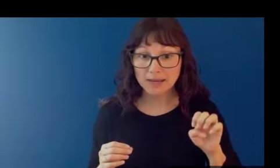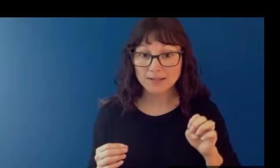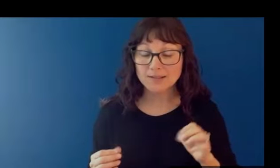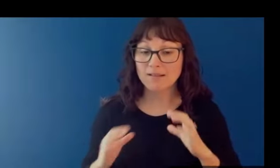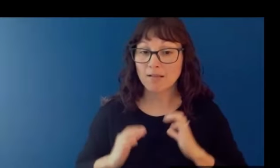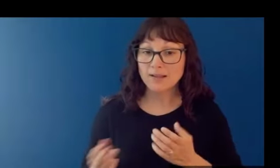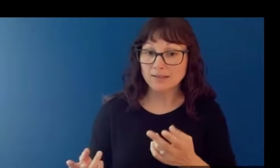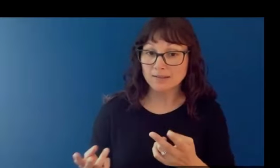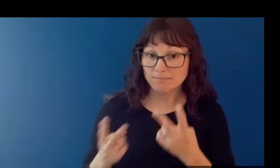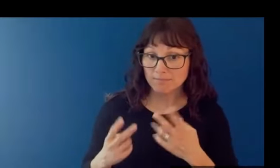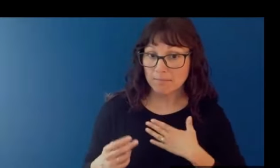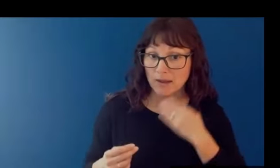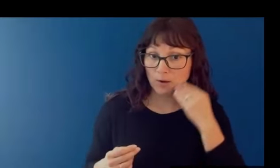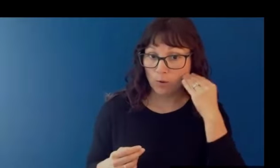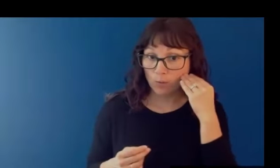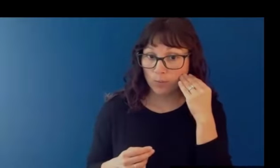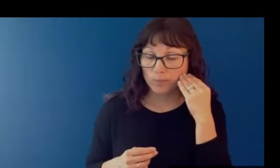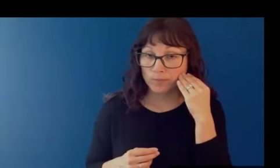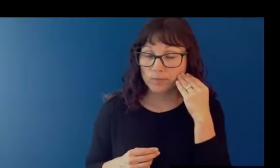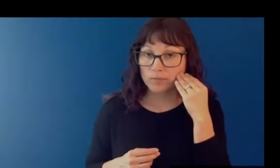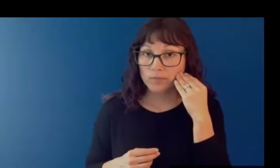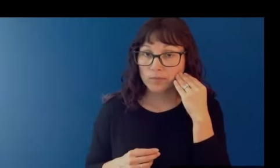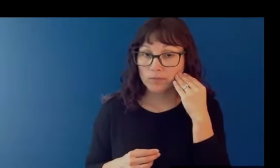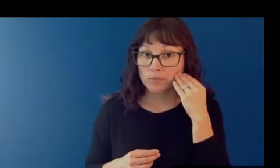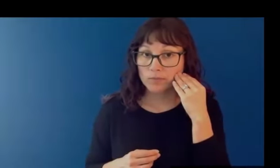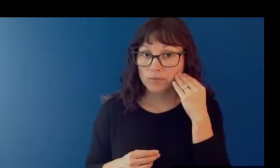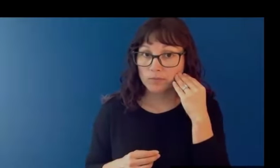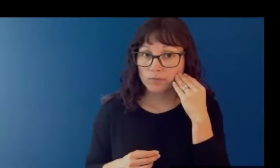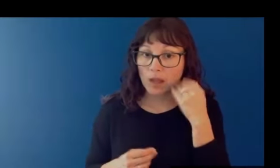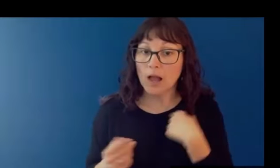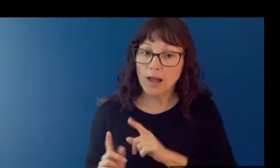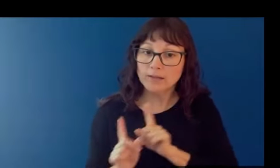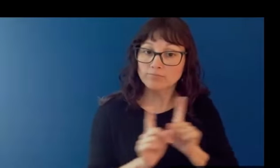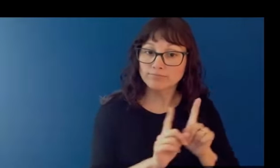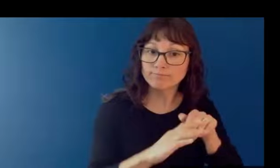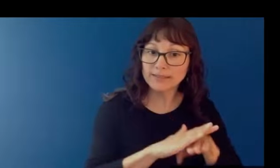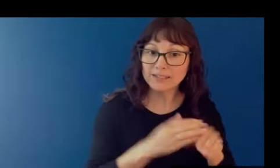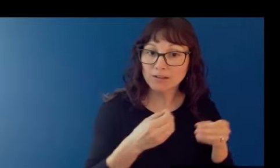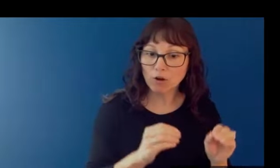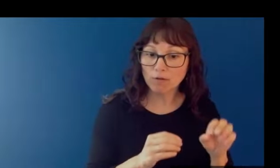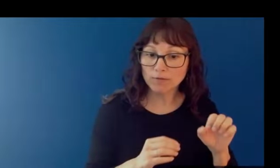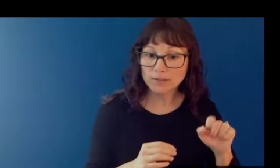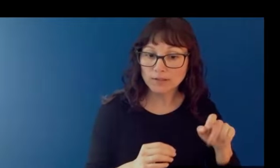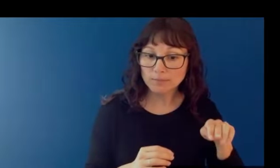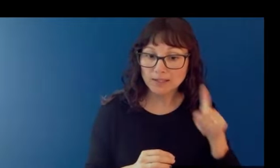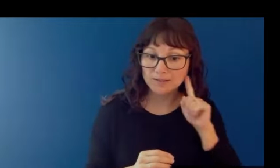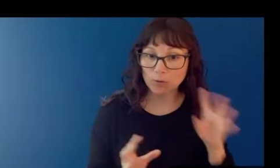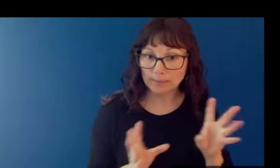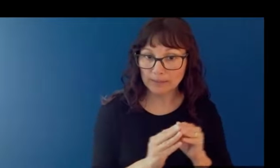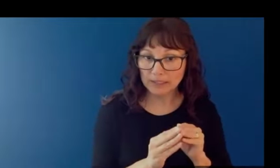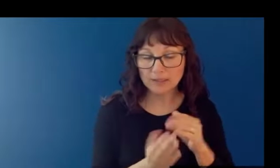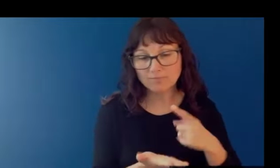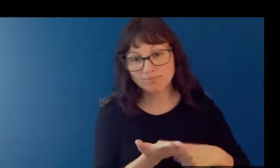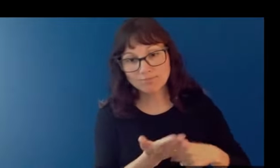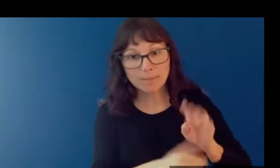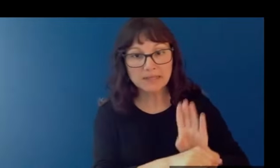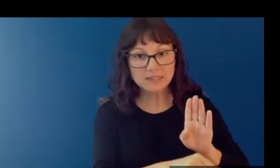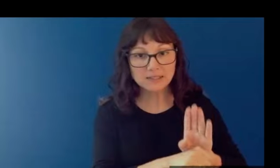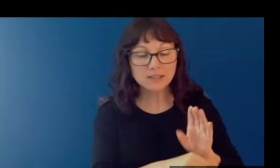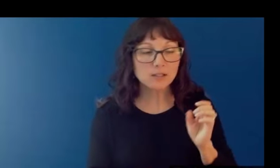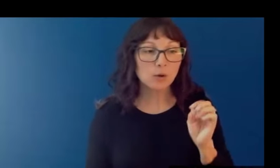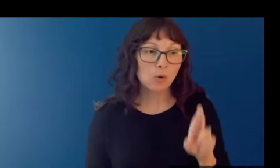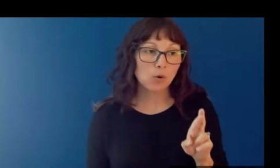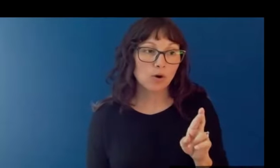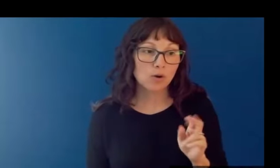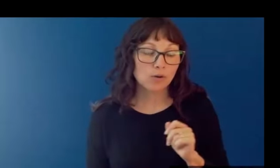the home and I take them into the office space to meet with them and discuss business.